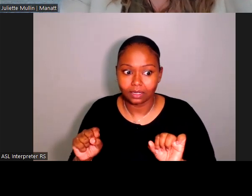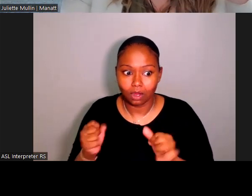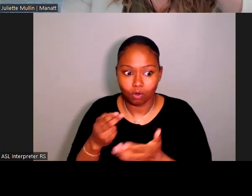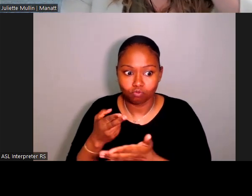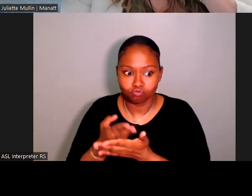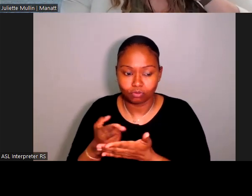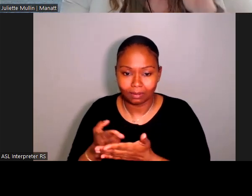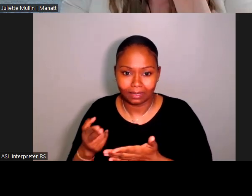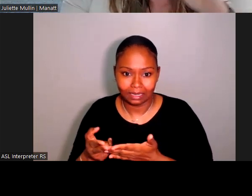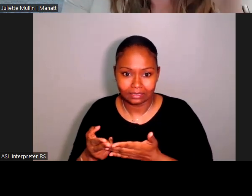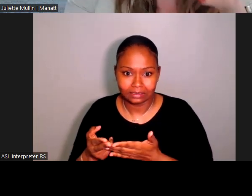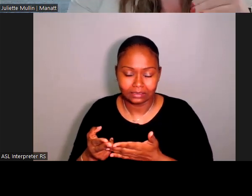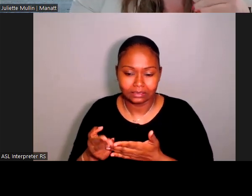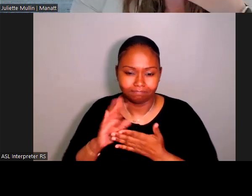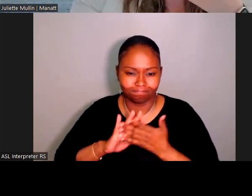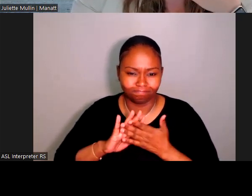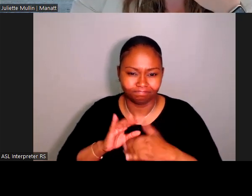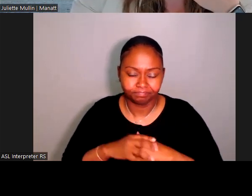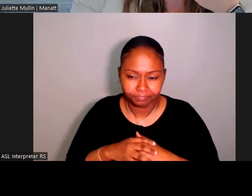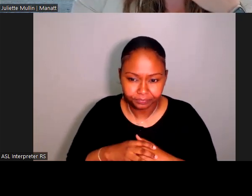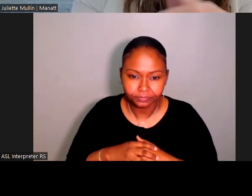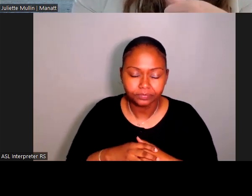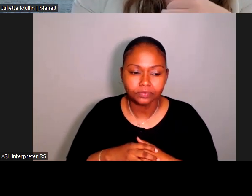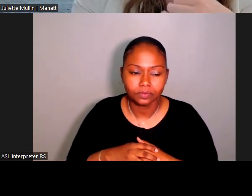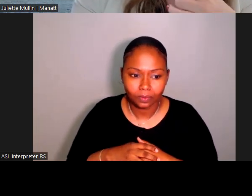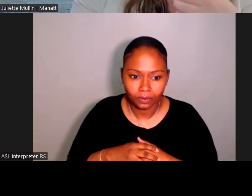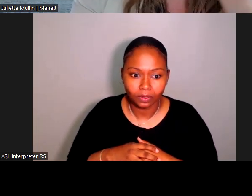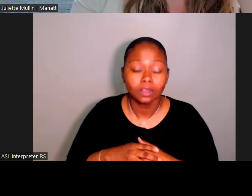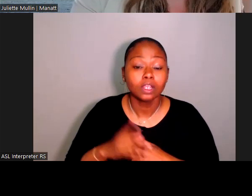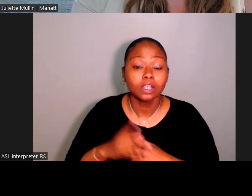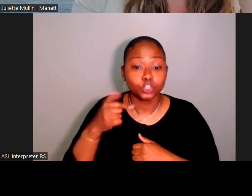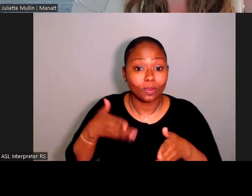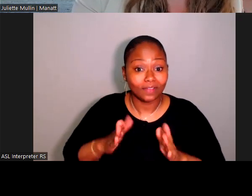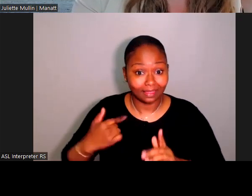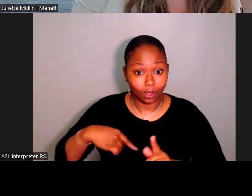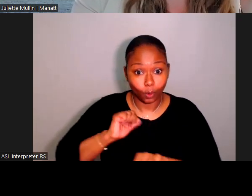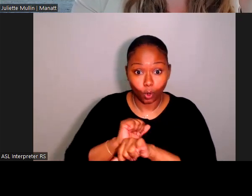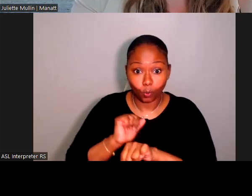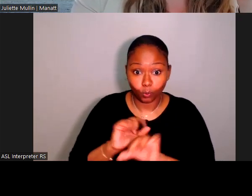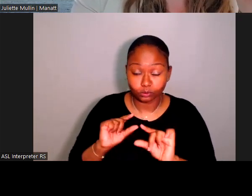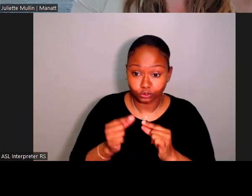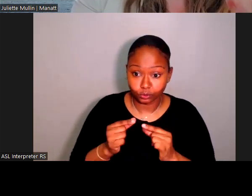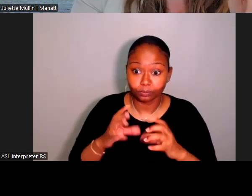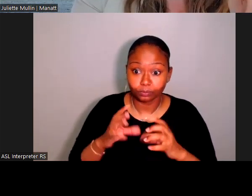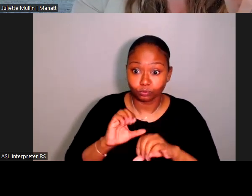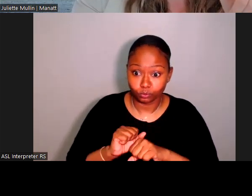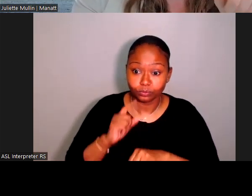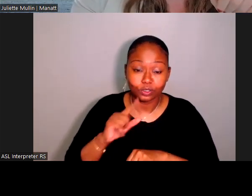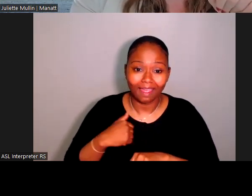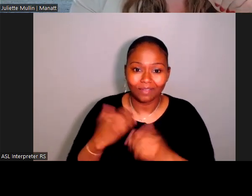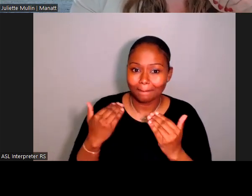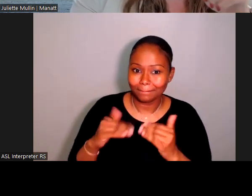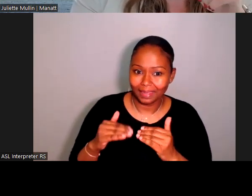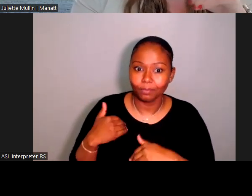outlined a preliminary set for this work group to workshop, a preliminary set of minimum